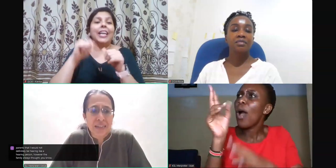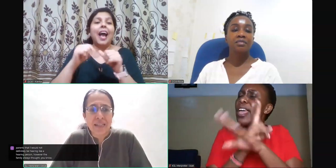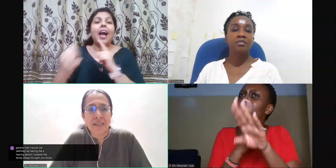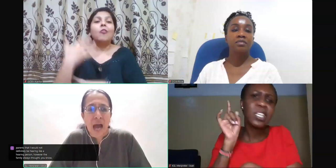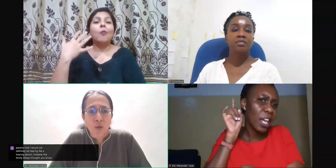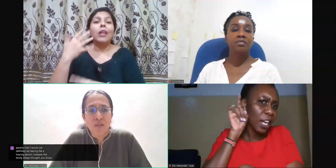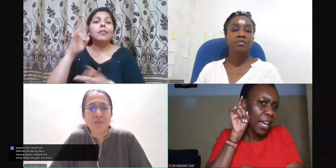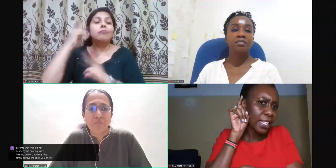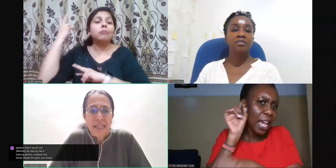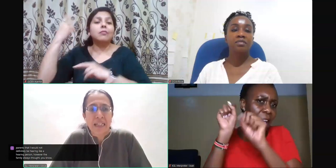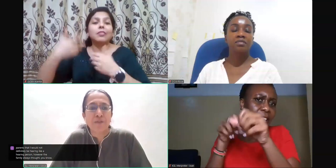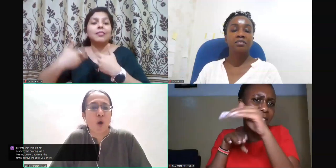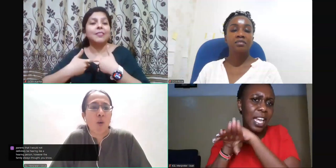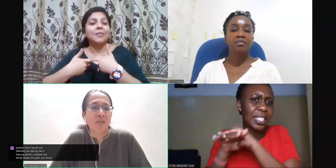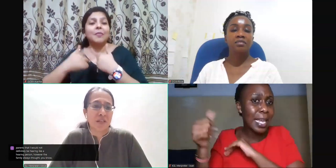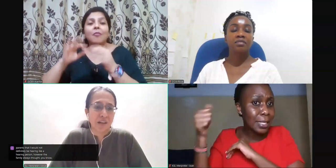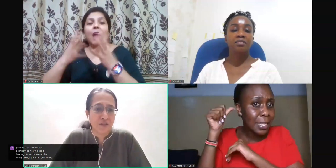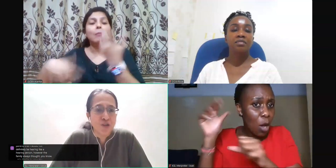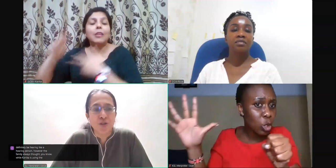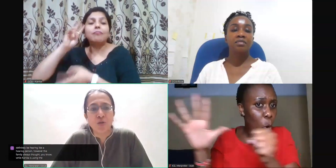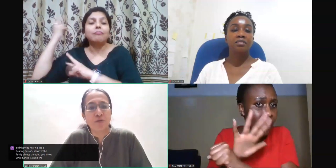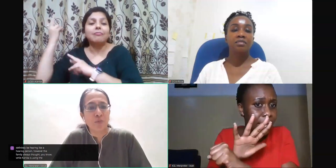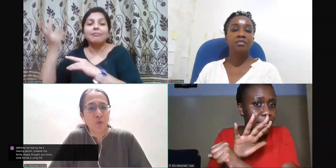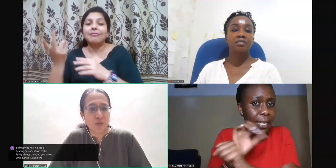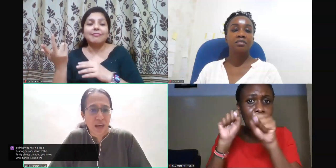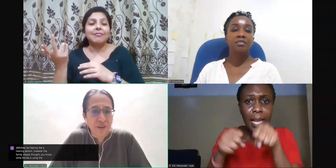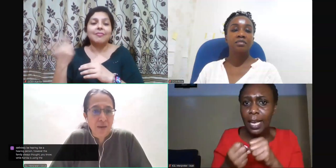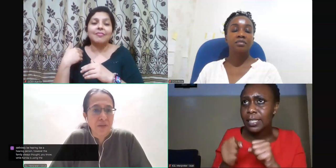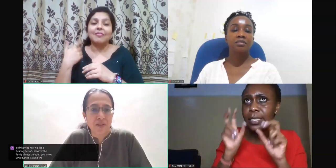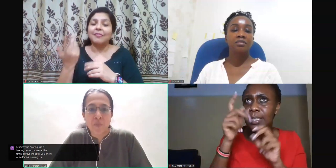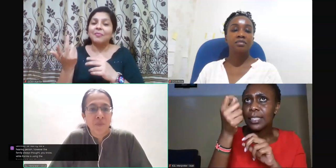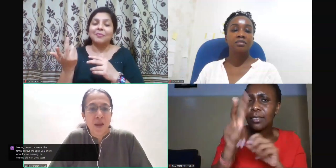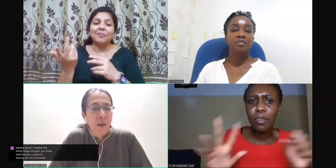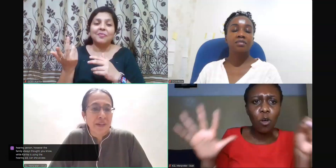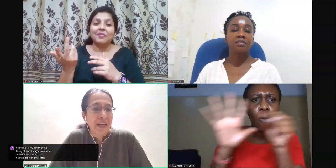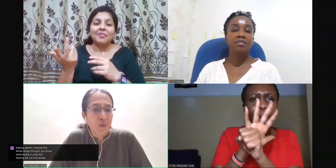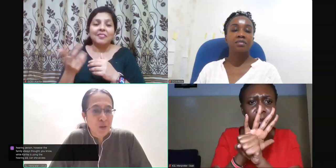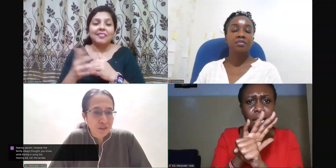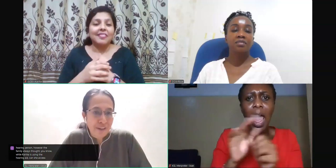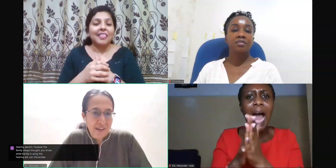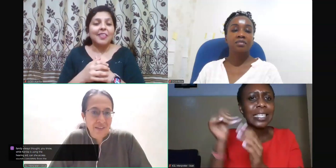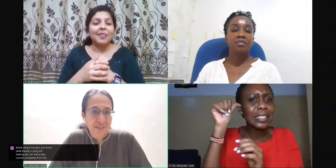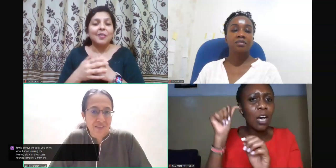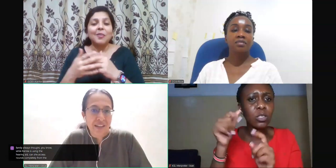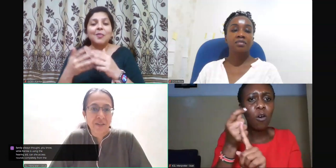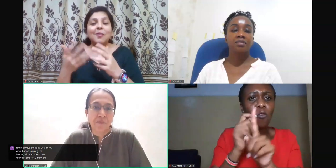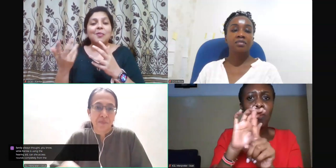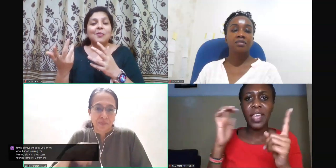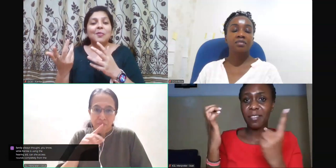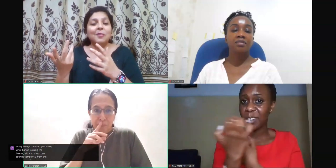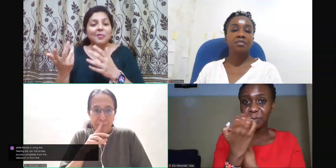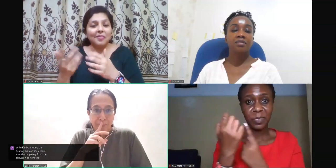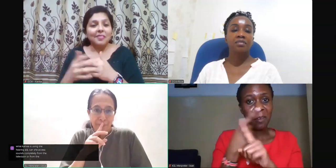she access sounds completely from the television or from the environment? But that was not a fact, right?